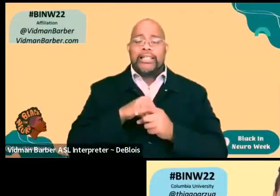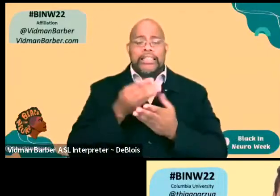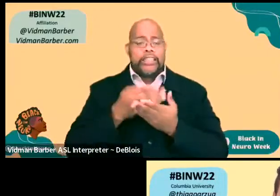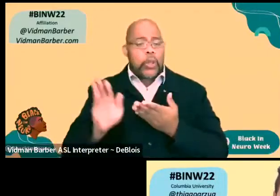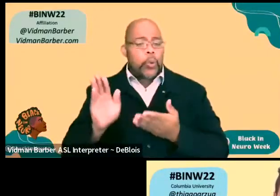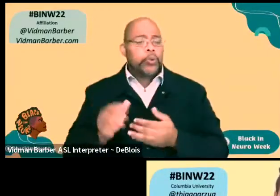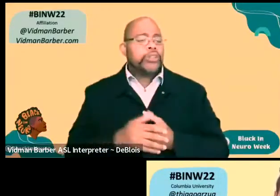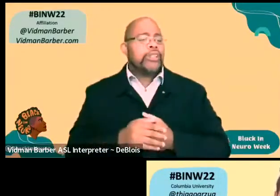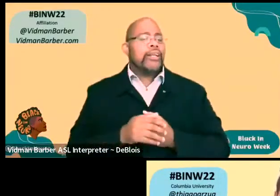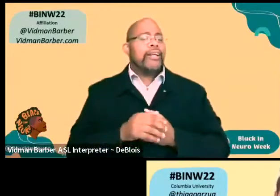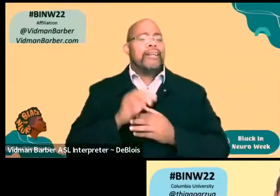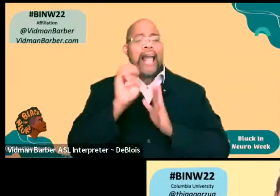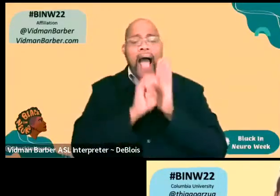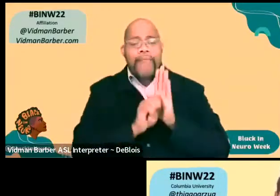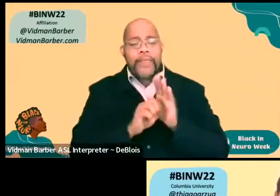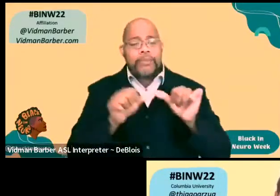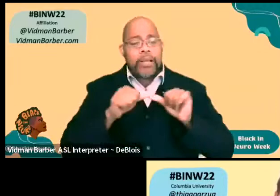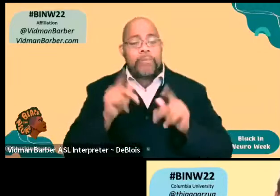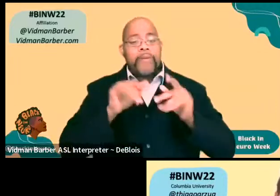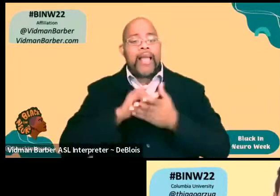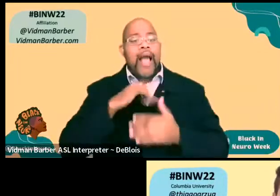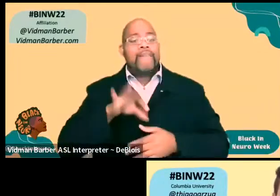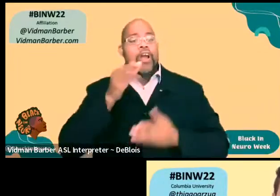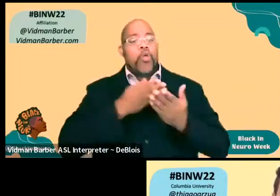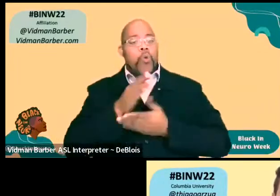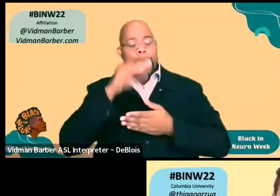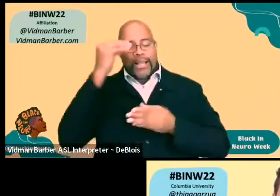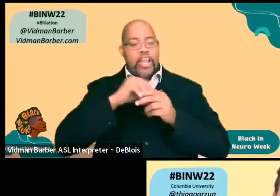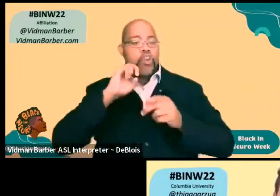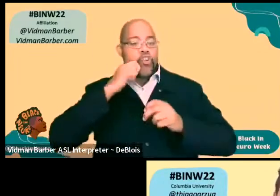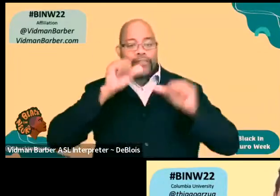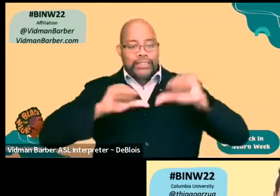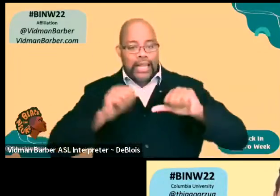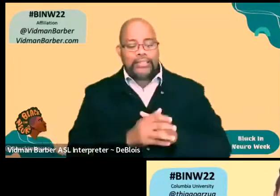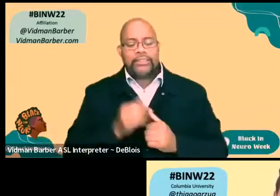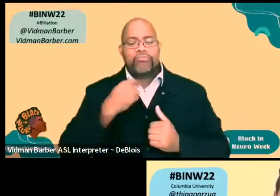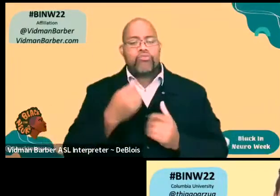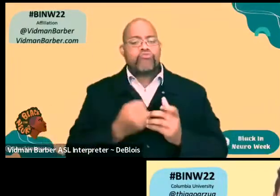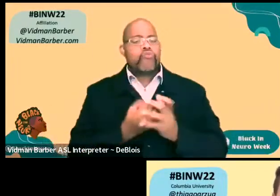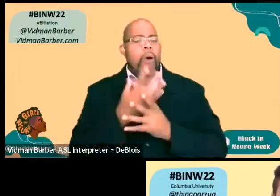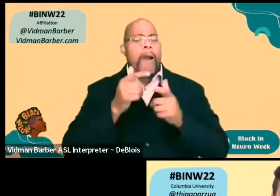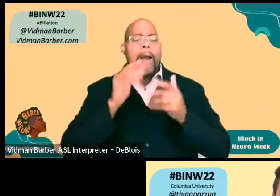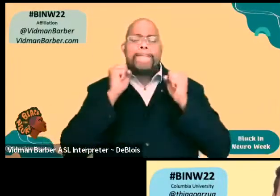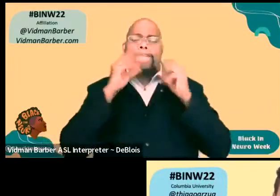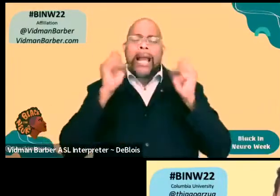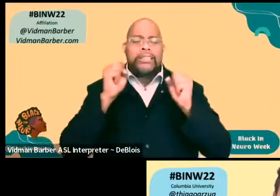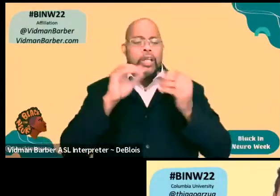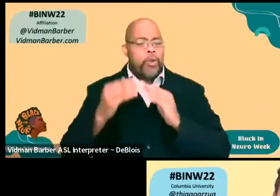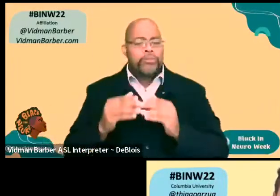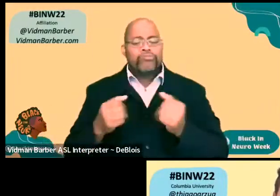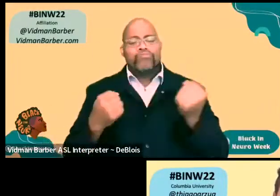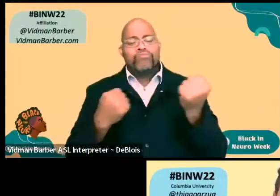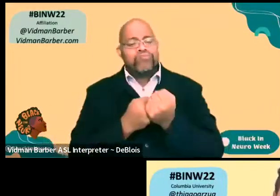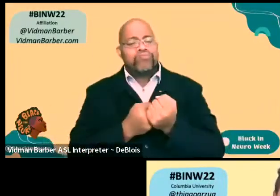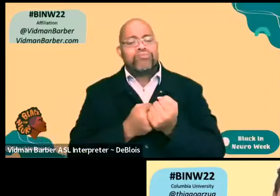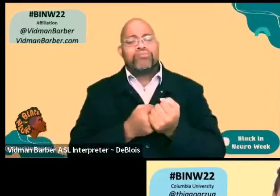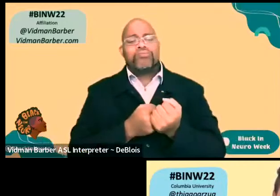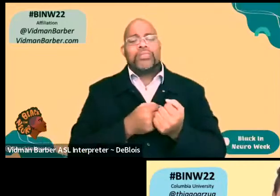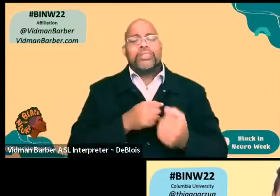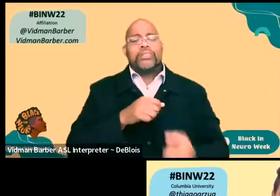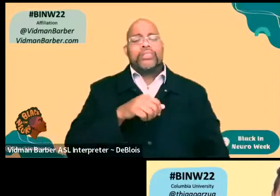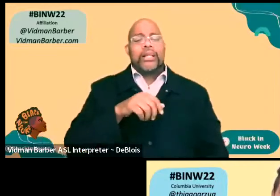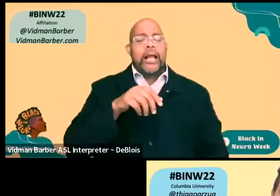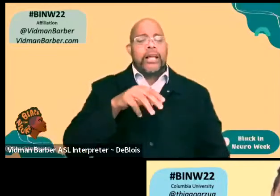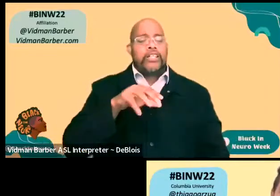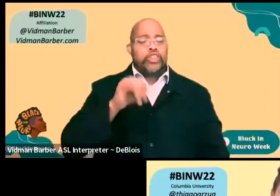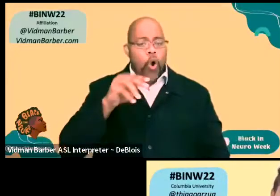and ethics space, are people that I've found through Black and Neuro and have grown this amazing community. Shout out to Liesl Jones, shout out to